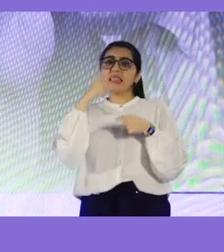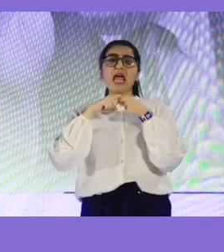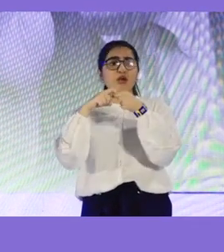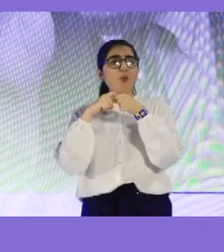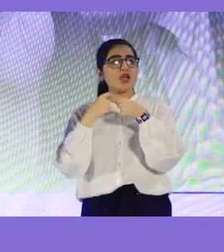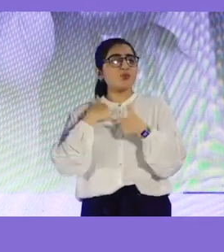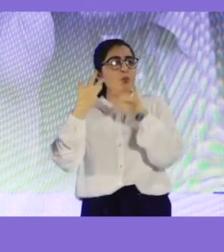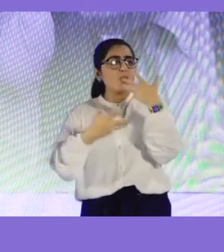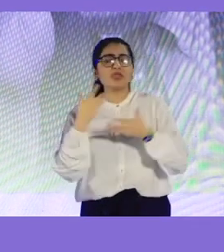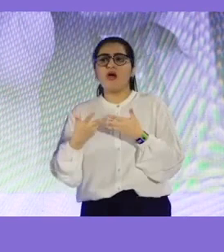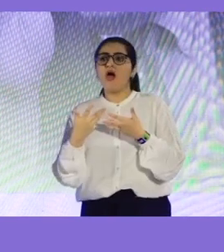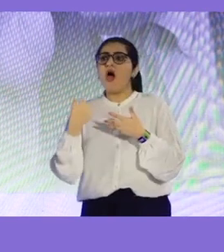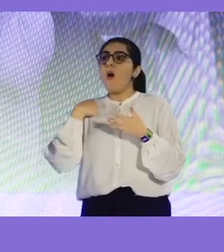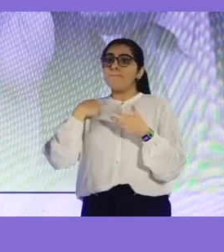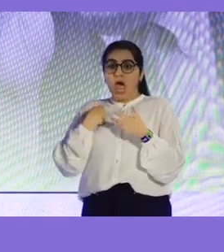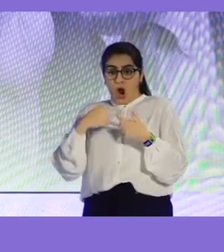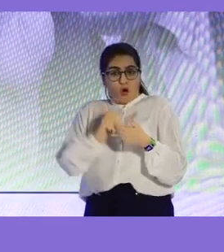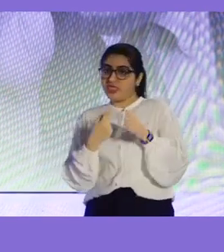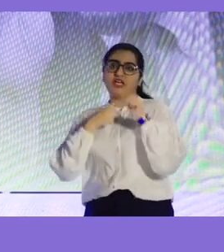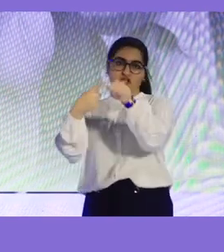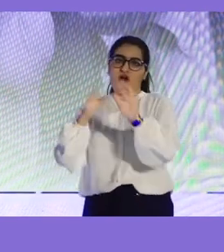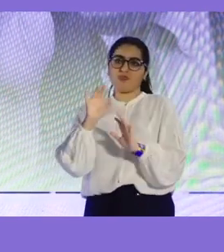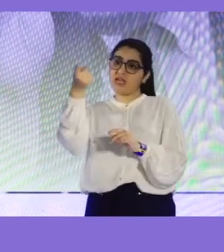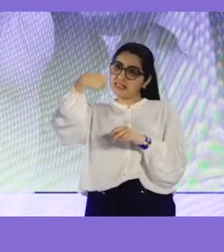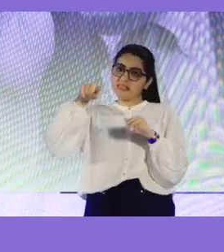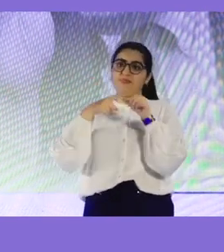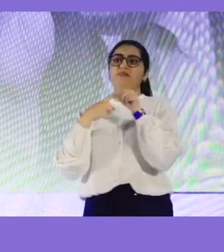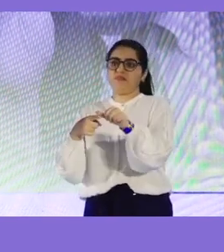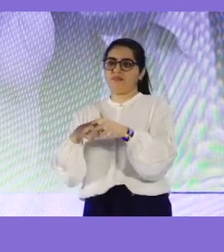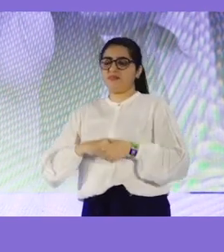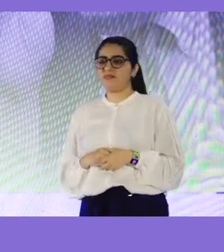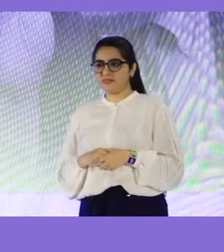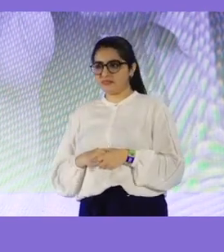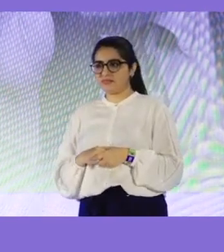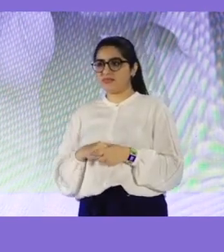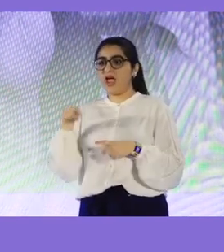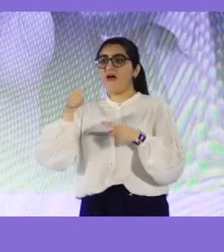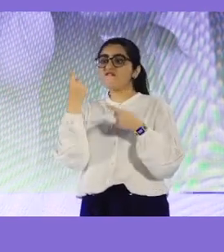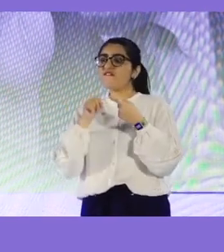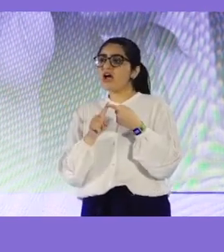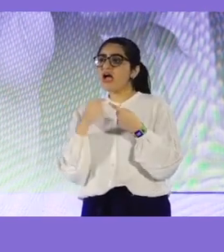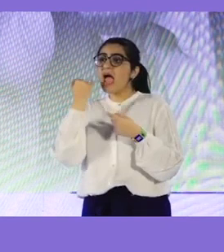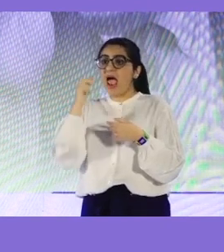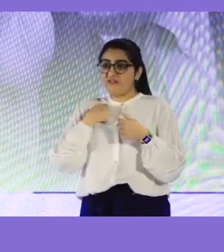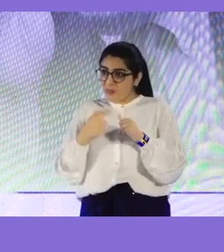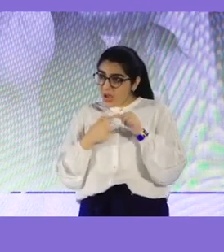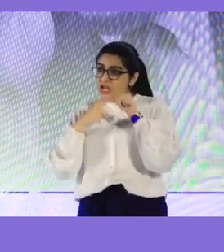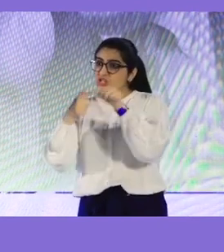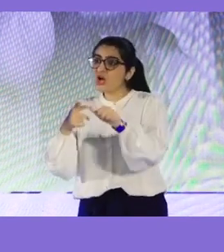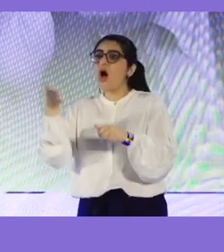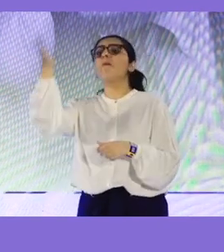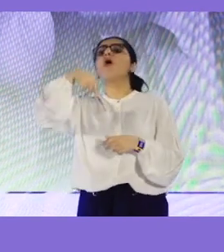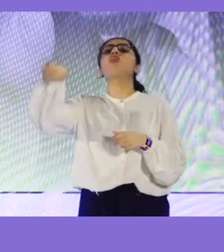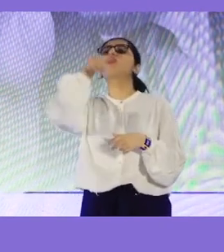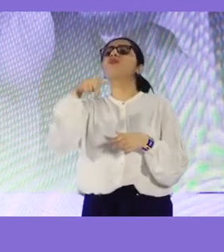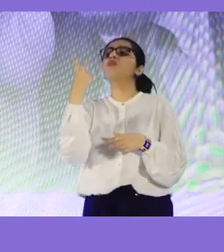And I promise not to answer any one of them. Pehle to ye ki mujhe answer pata nahi hai. Second, if I give you the answer, what will you do the rest